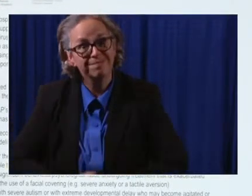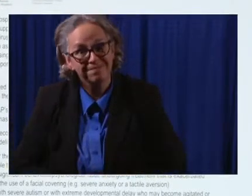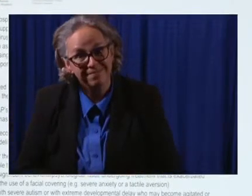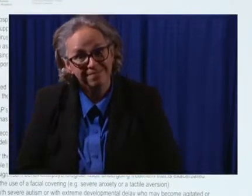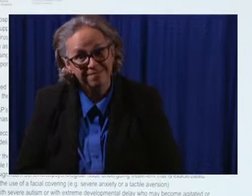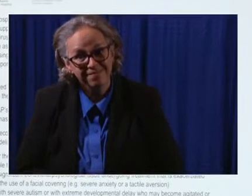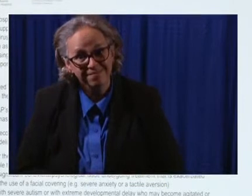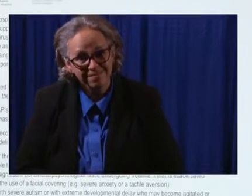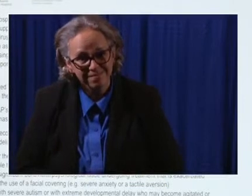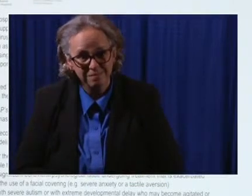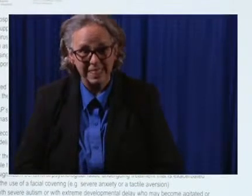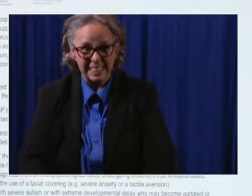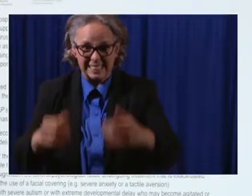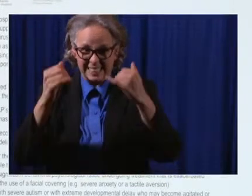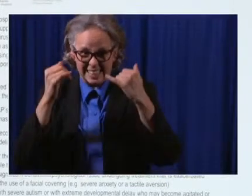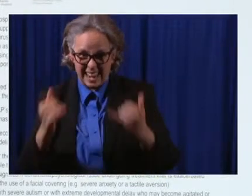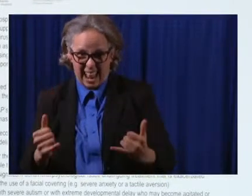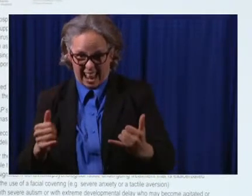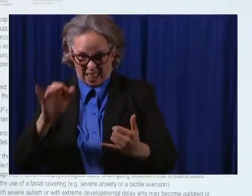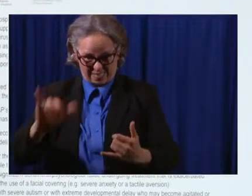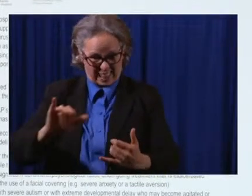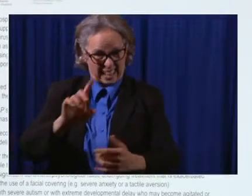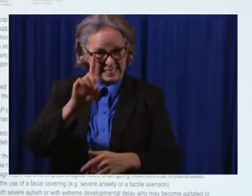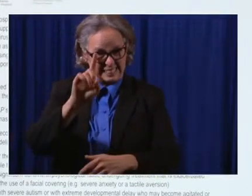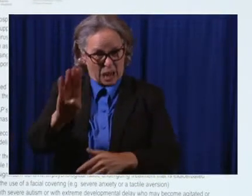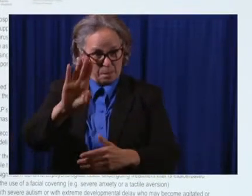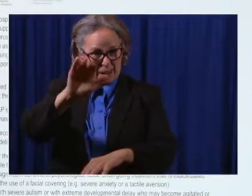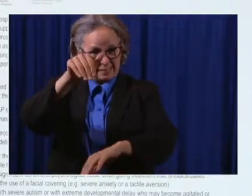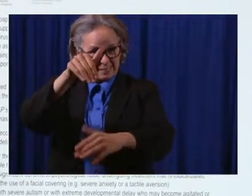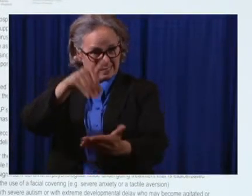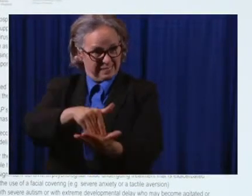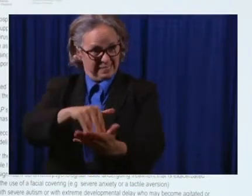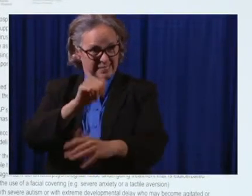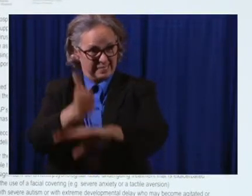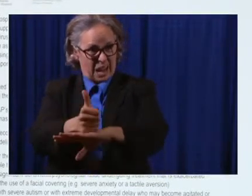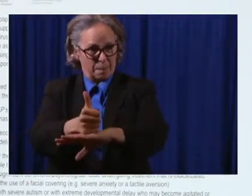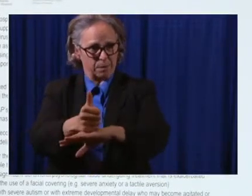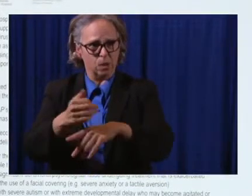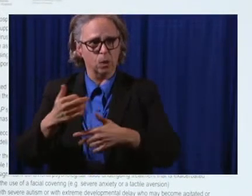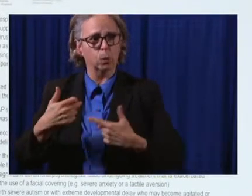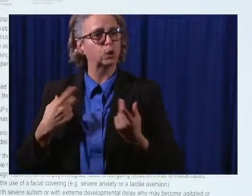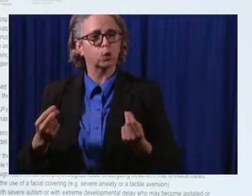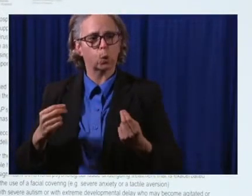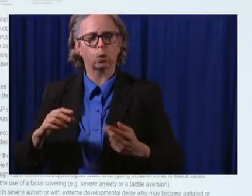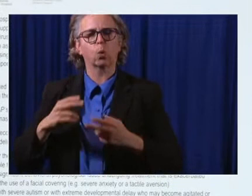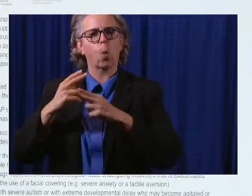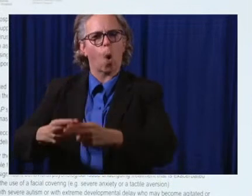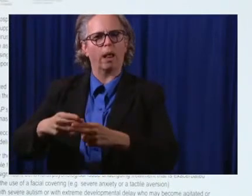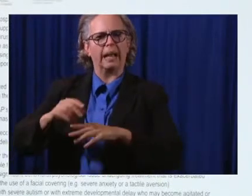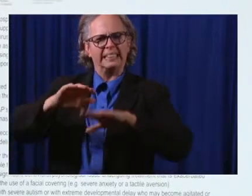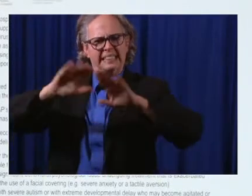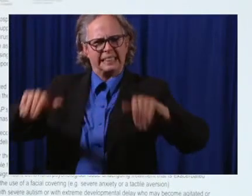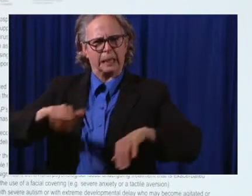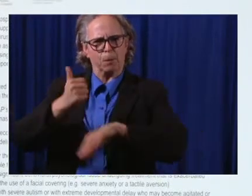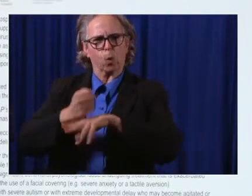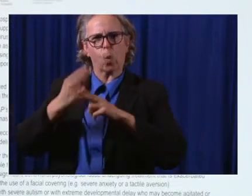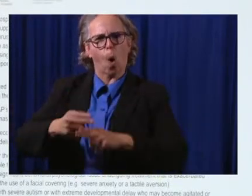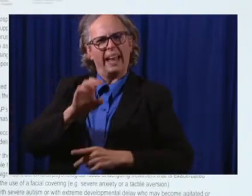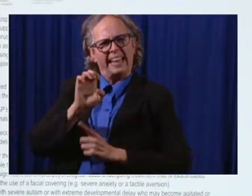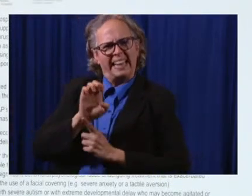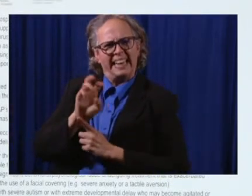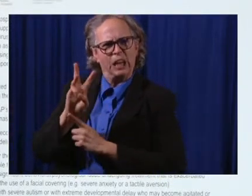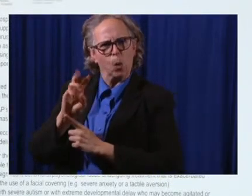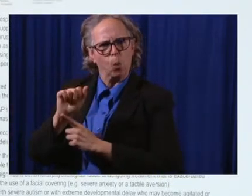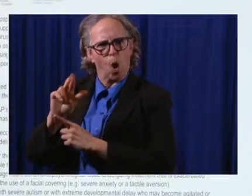an e-warrant system to make the entry of warrants and protection orders into these databases as easy